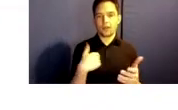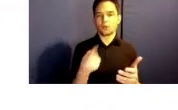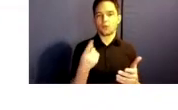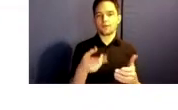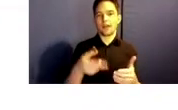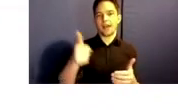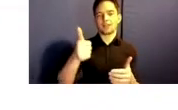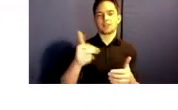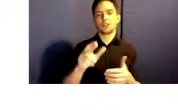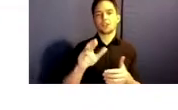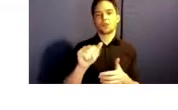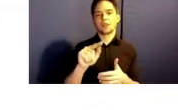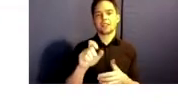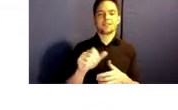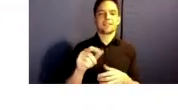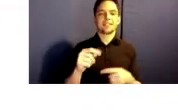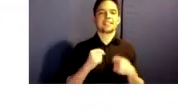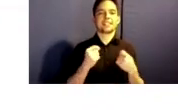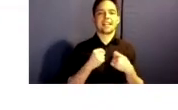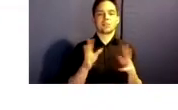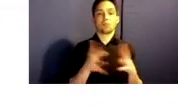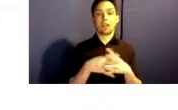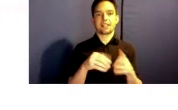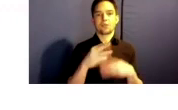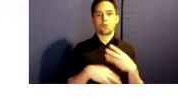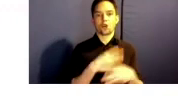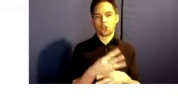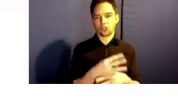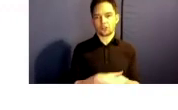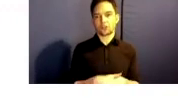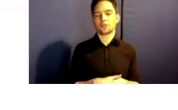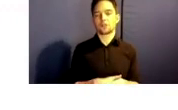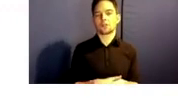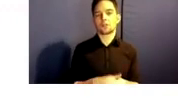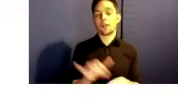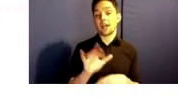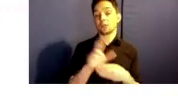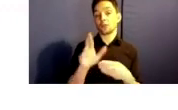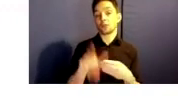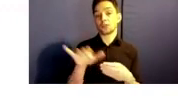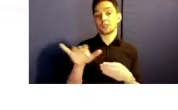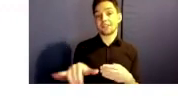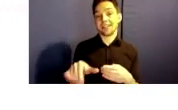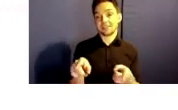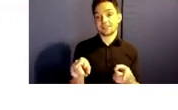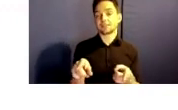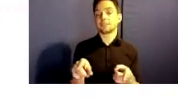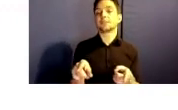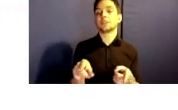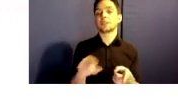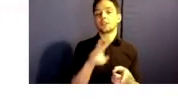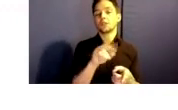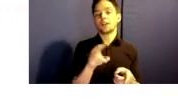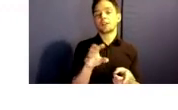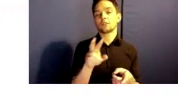of teenage pregnancy in the world. And as a result of that, between 2007